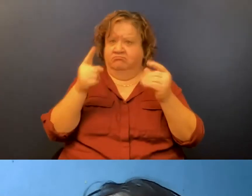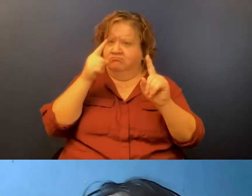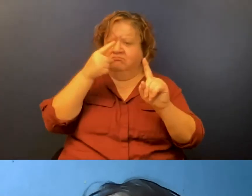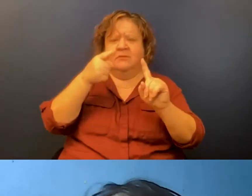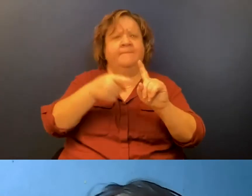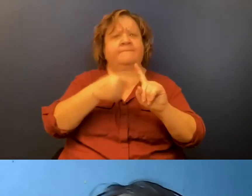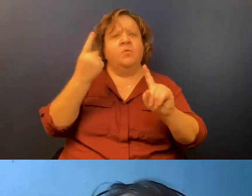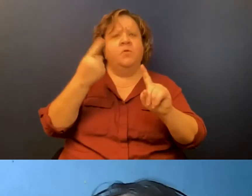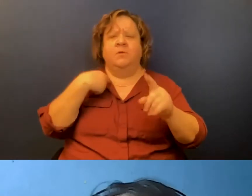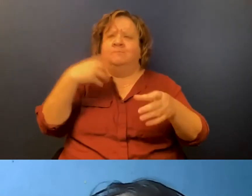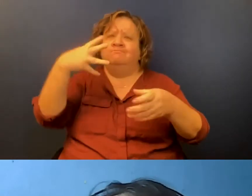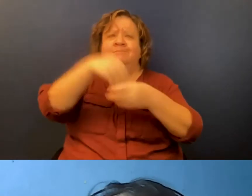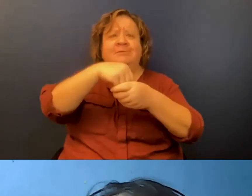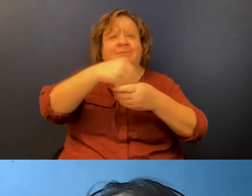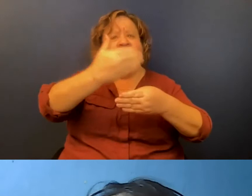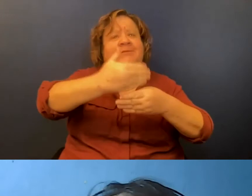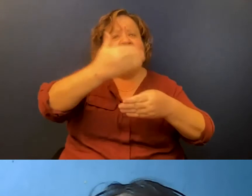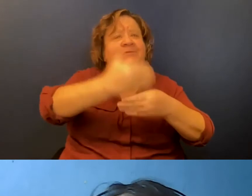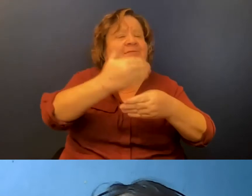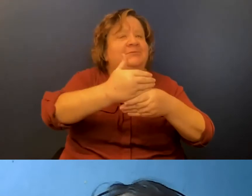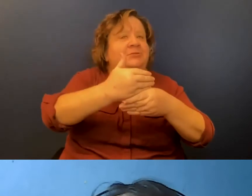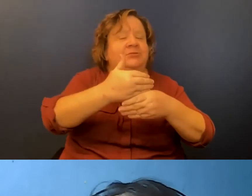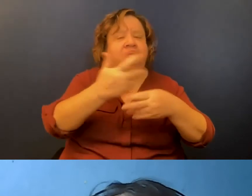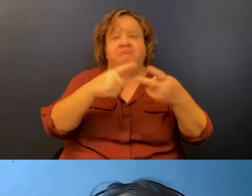can be script writers,